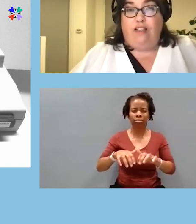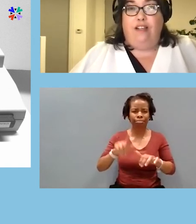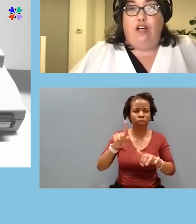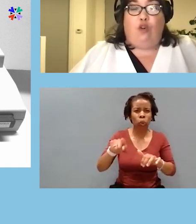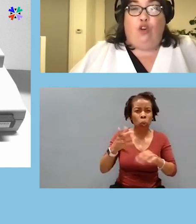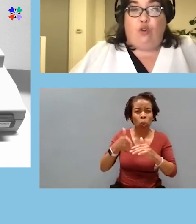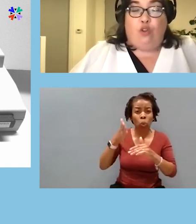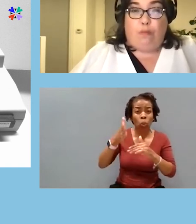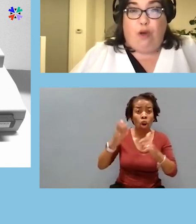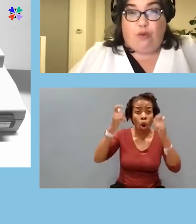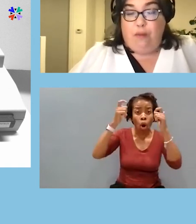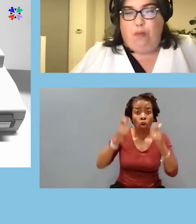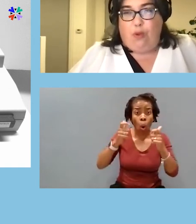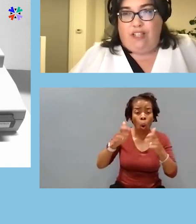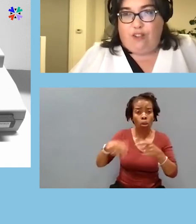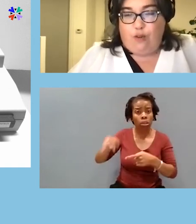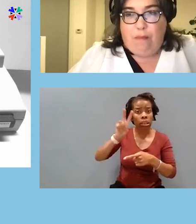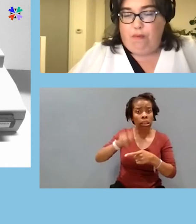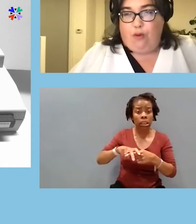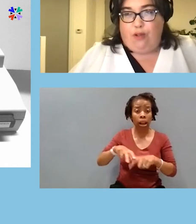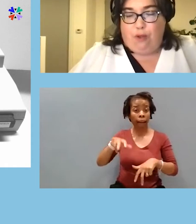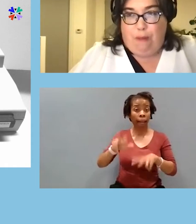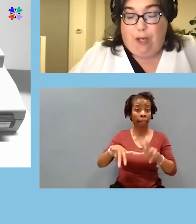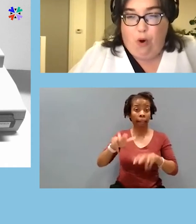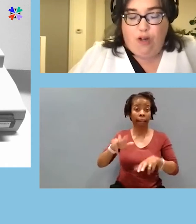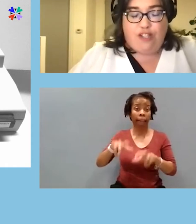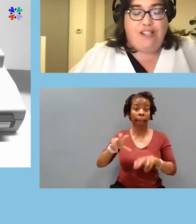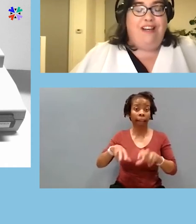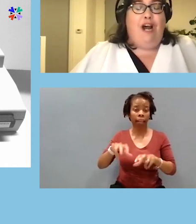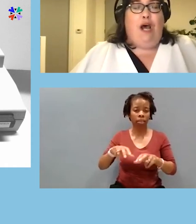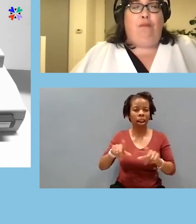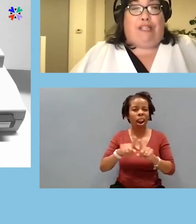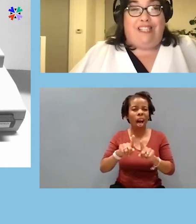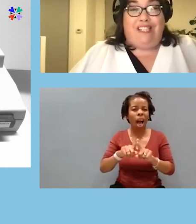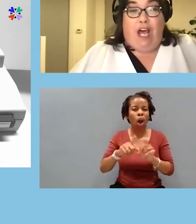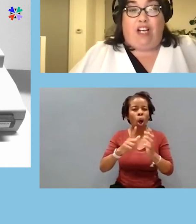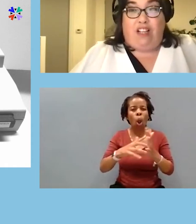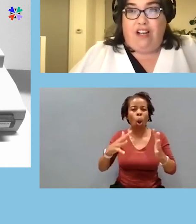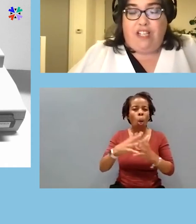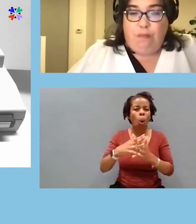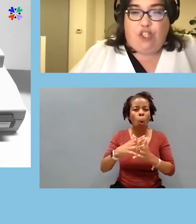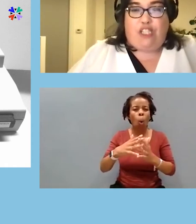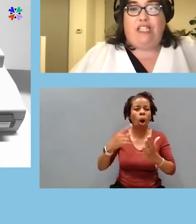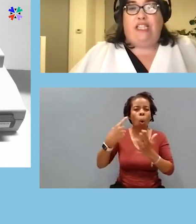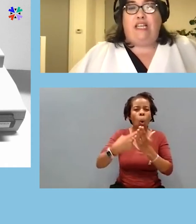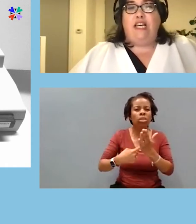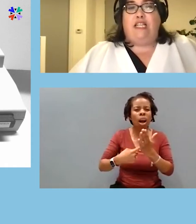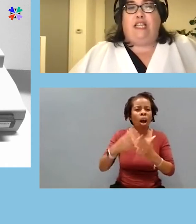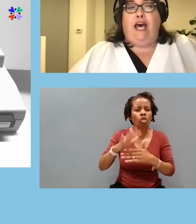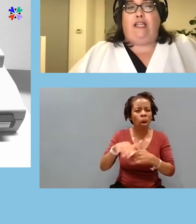the Law and Order program, whatever crime program you might watch. But this is a clunky